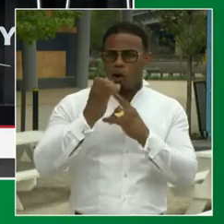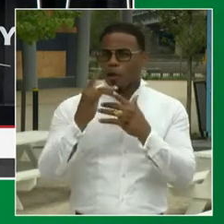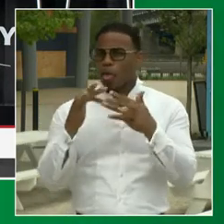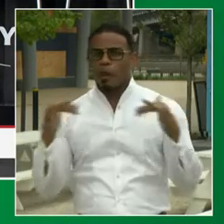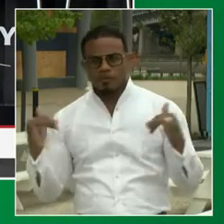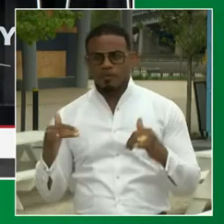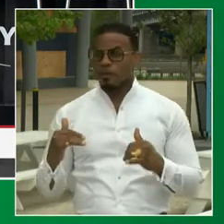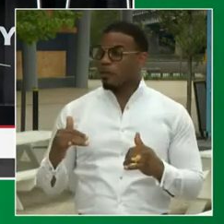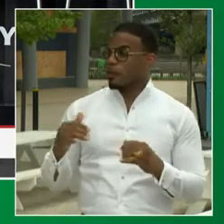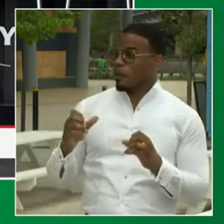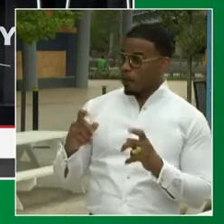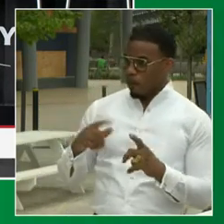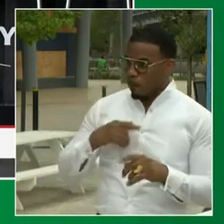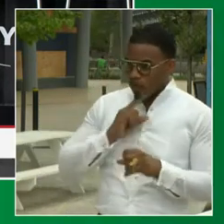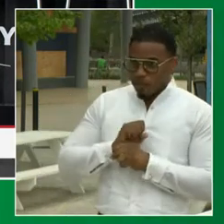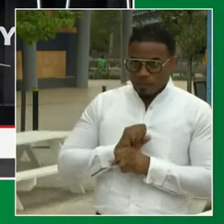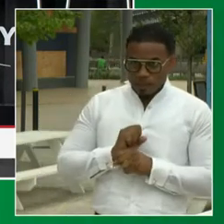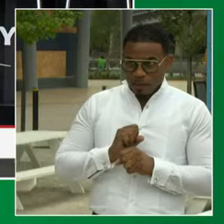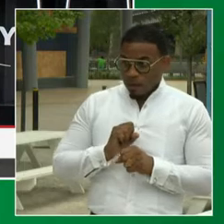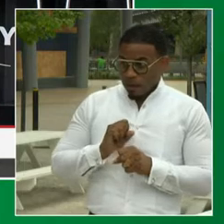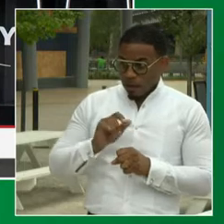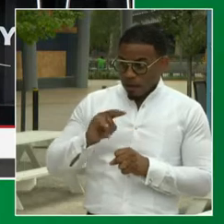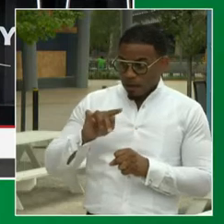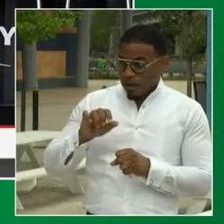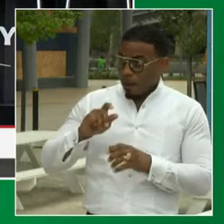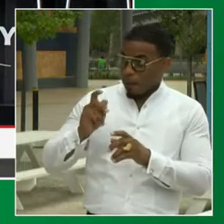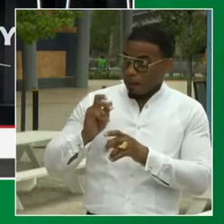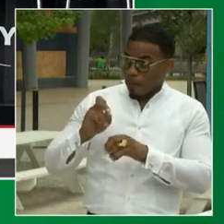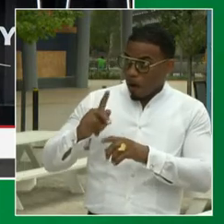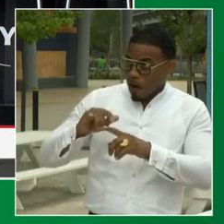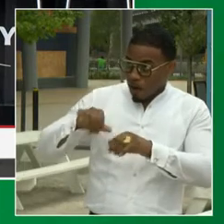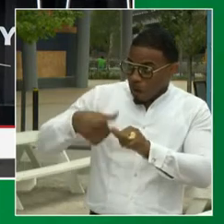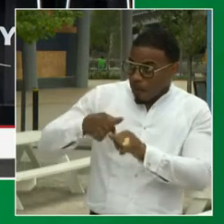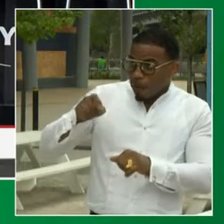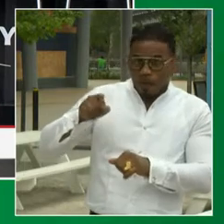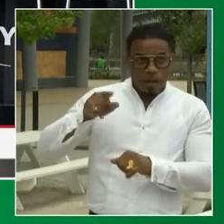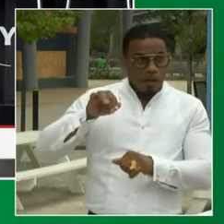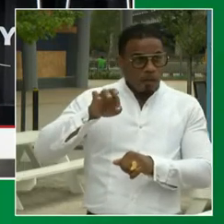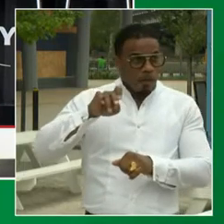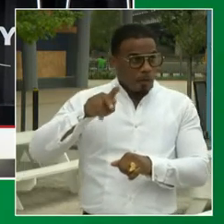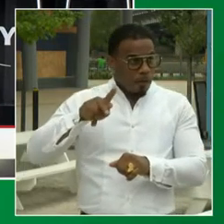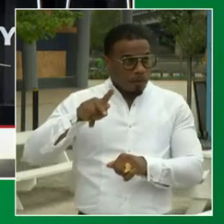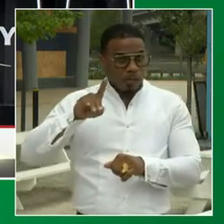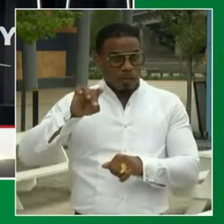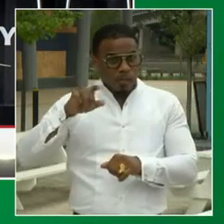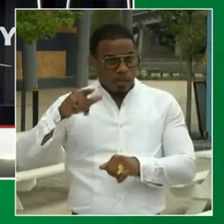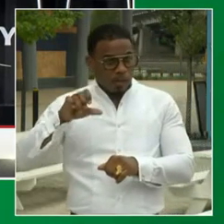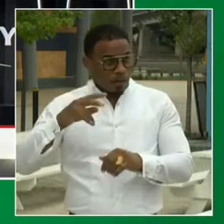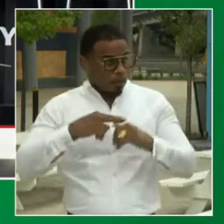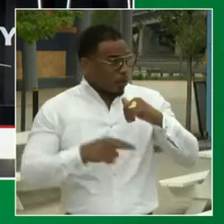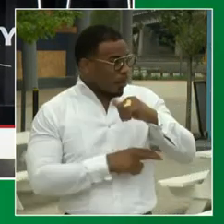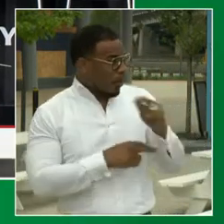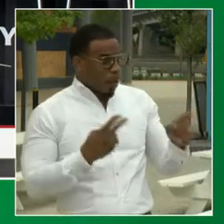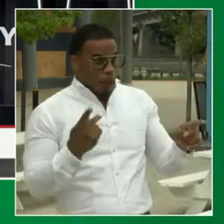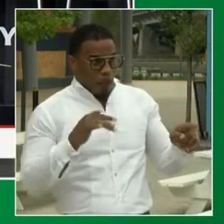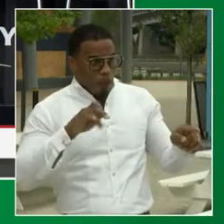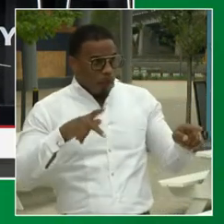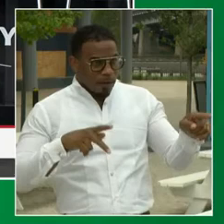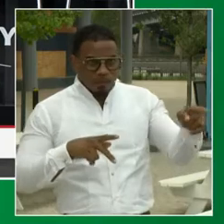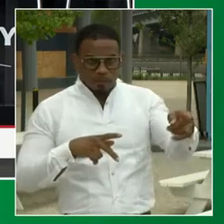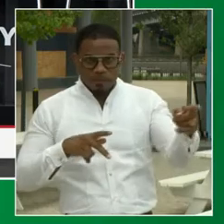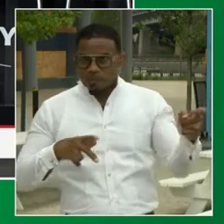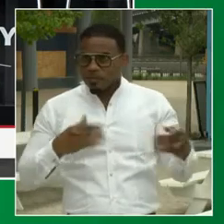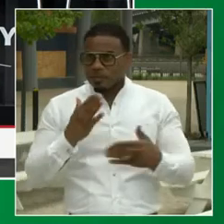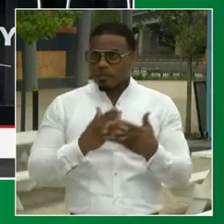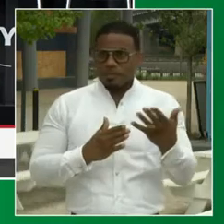right. And so we're literally, the Nats Park is behind us. Directly behind. Frederick Bridge is right in front of us. Yep. We've got a dog park.